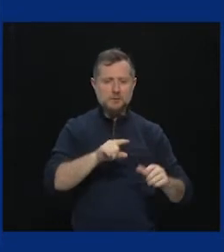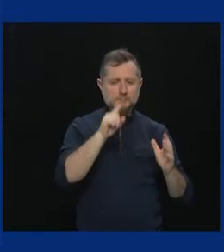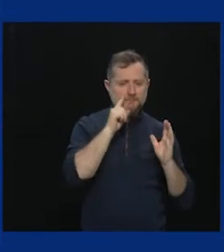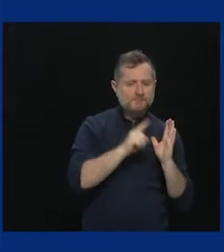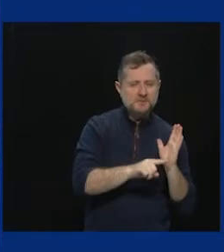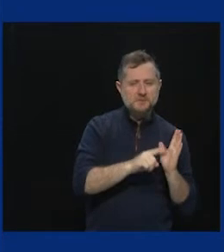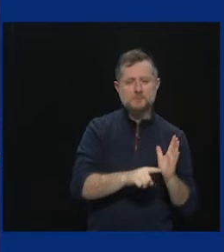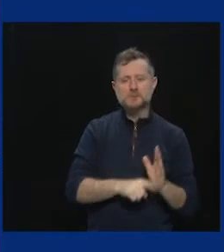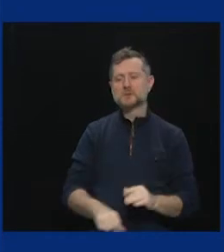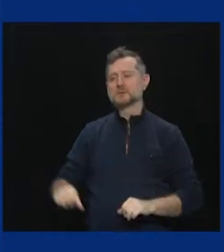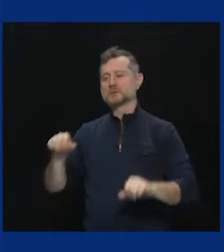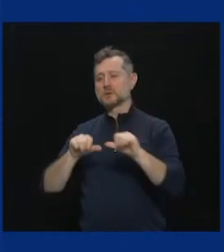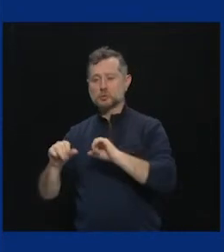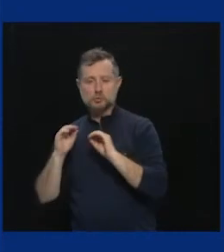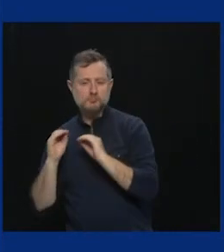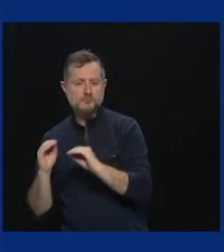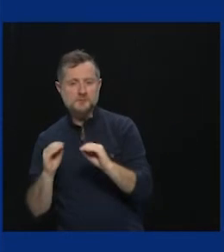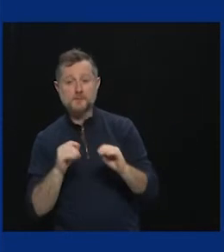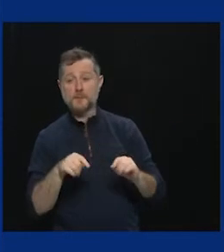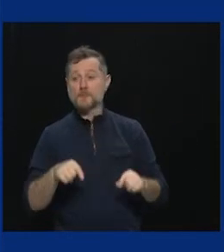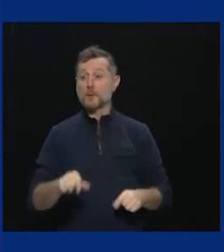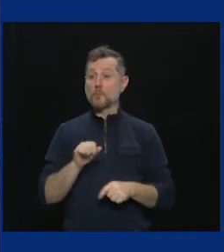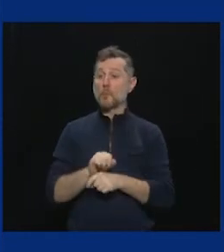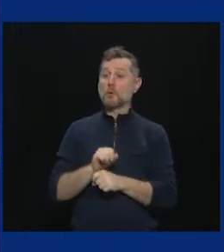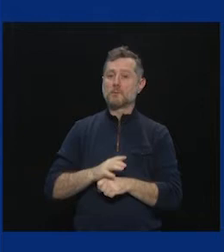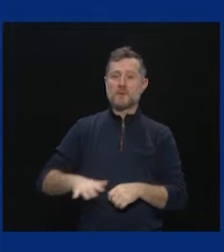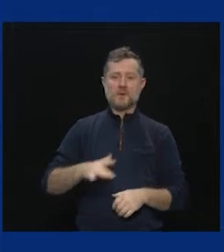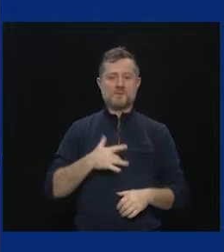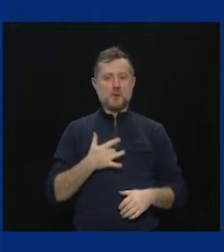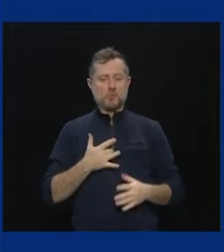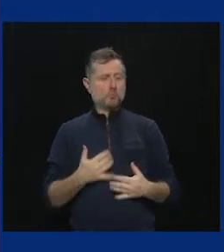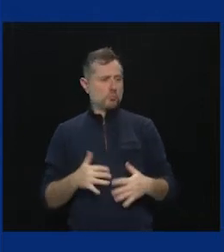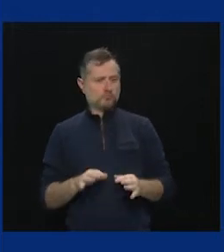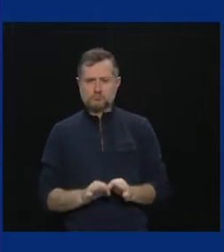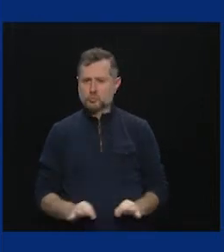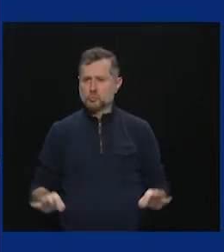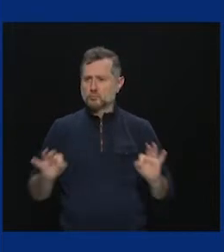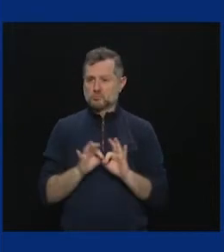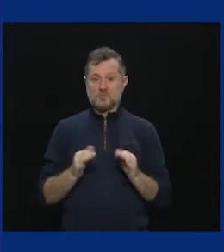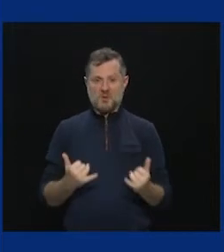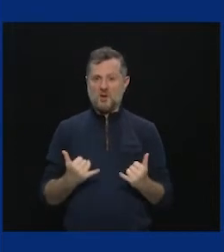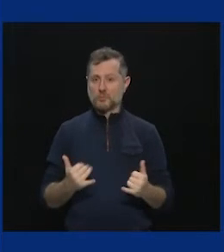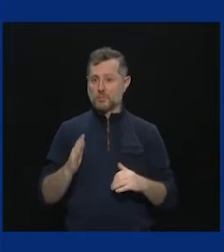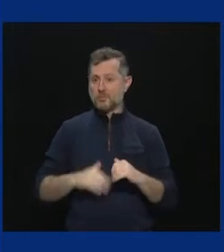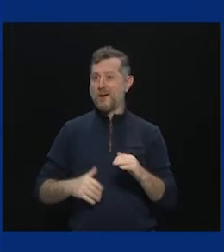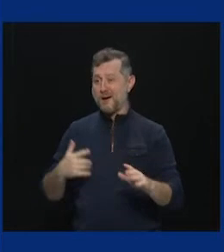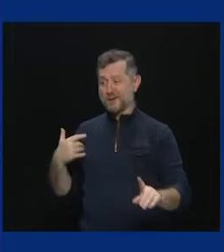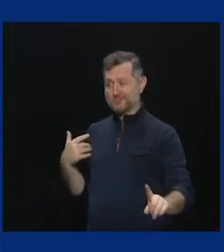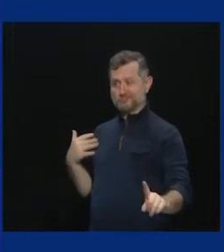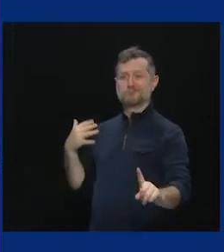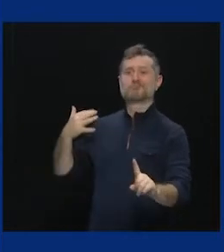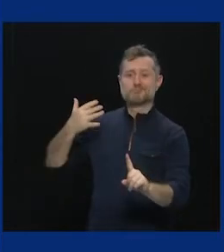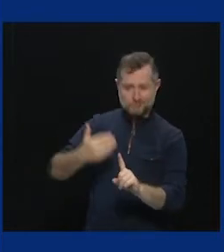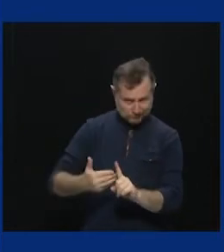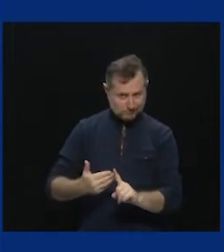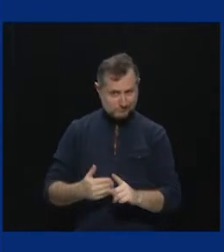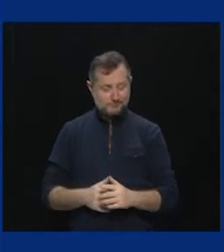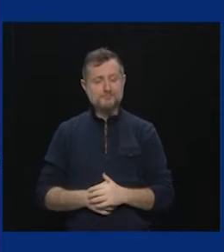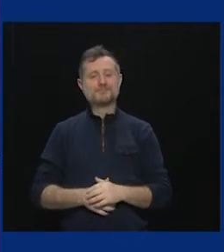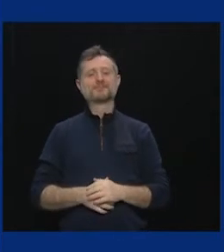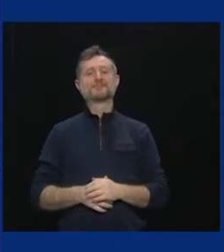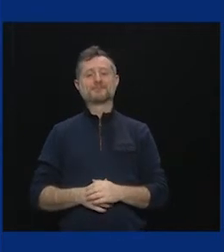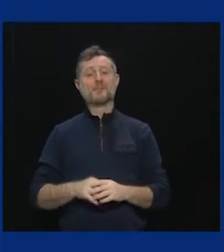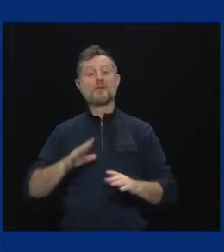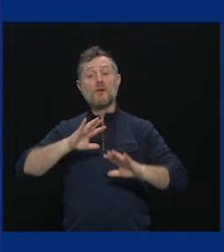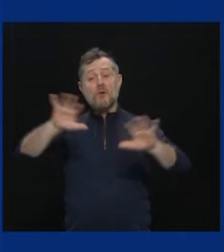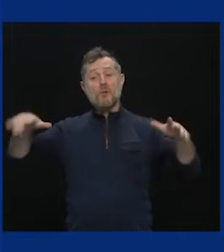we think is more important now than ever. We gather today as vaccinated